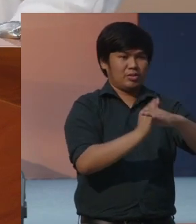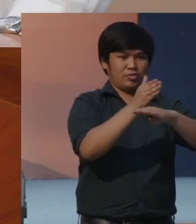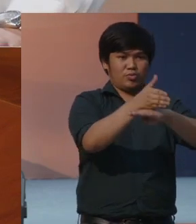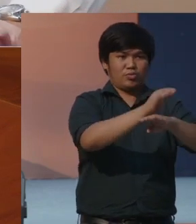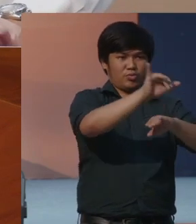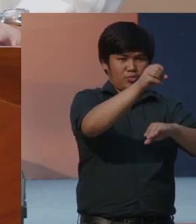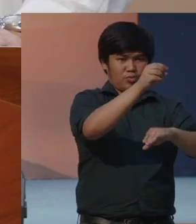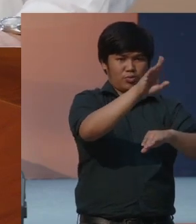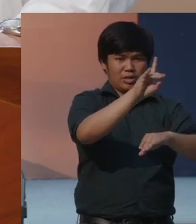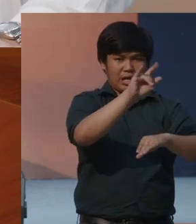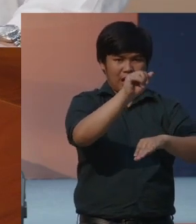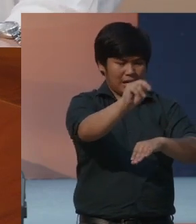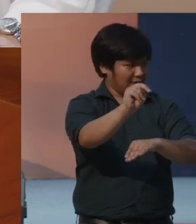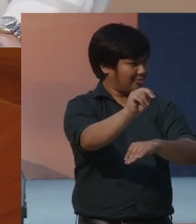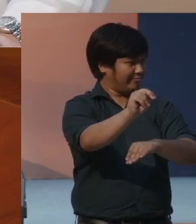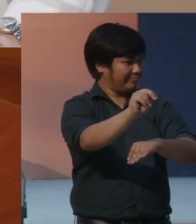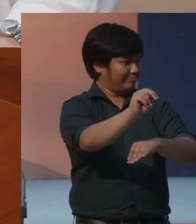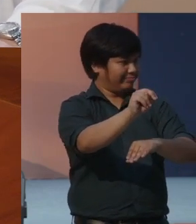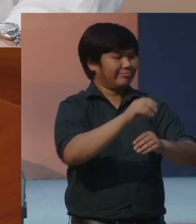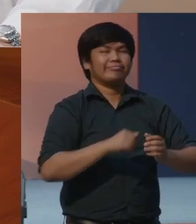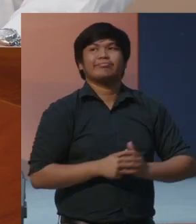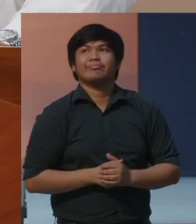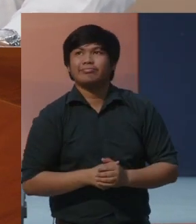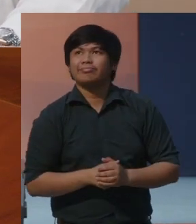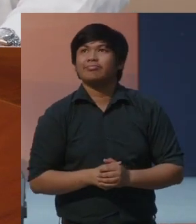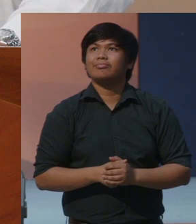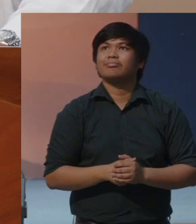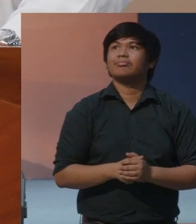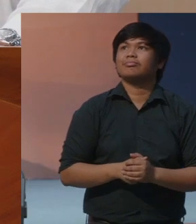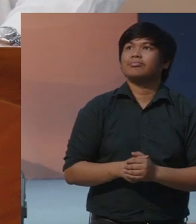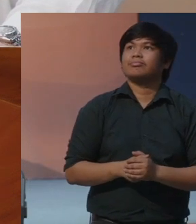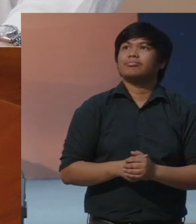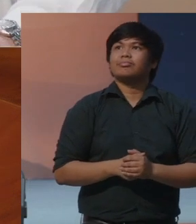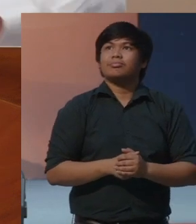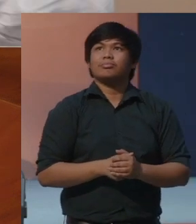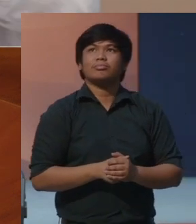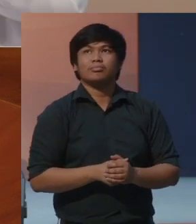verse 14. Summarize ko na lang po at medyo mahaba.